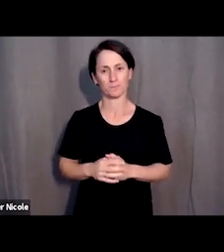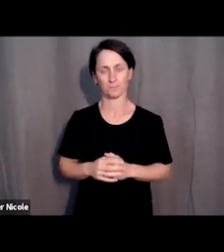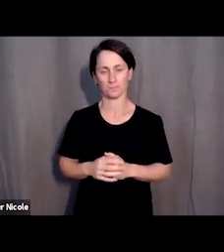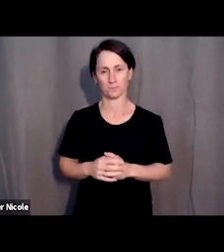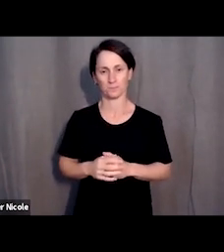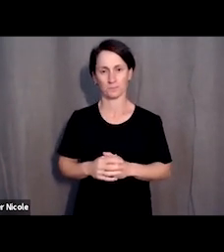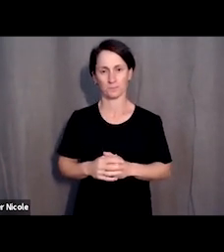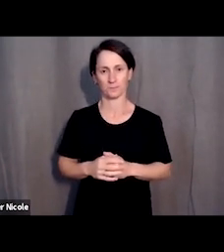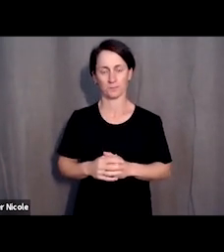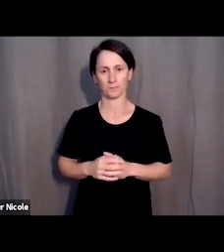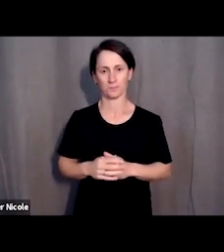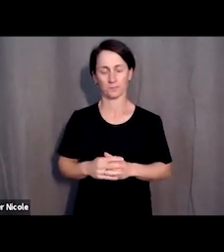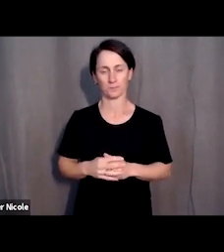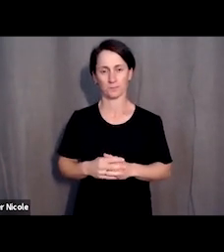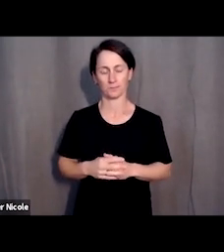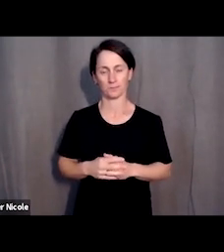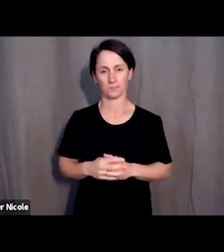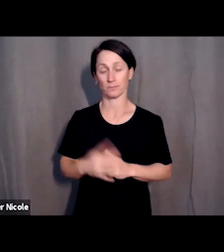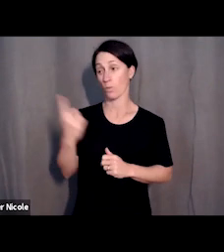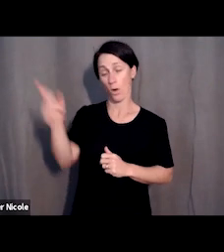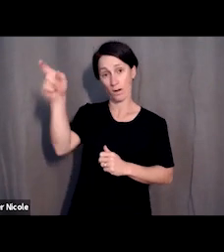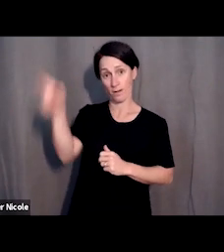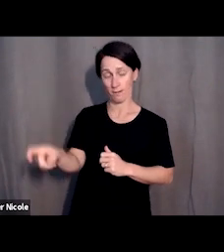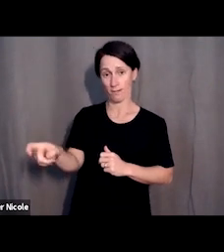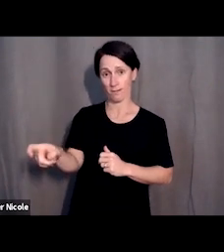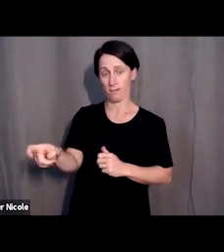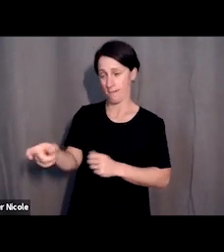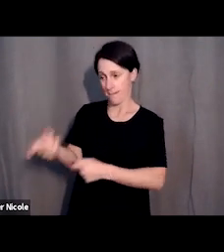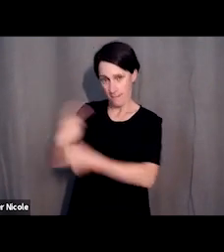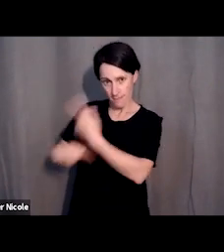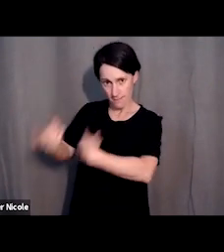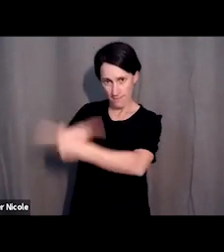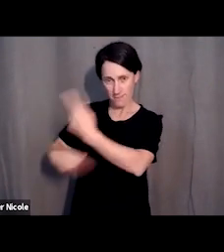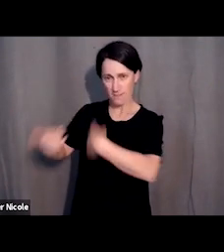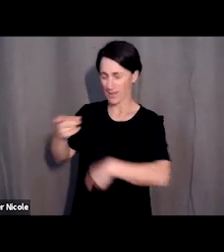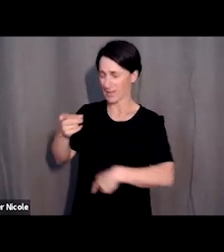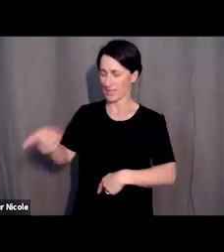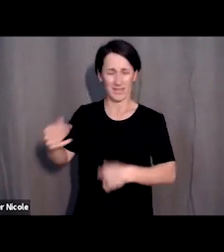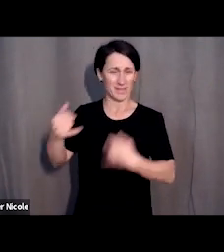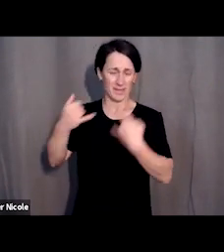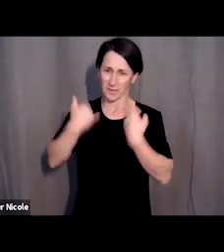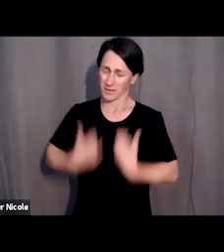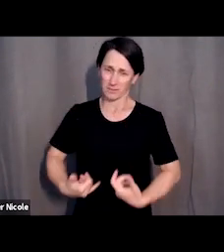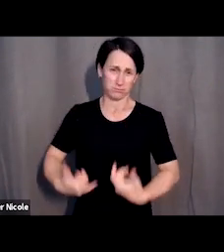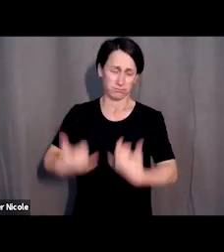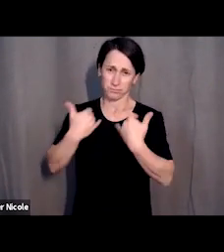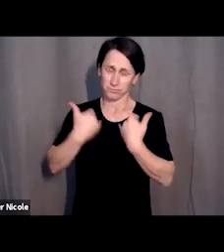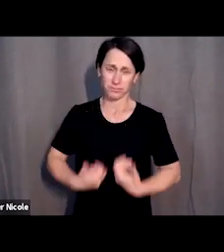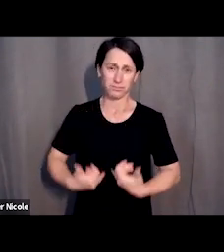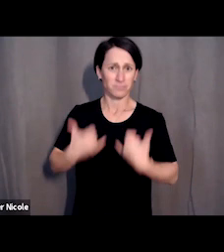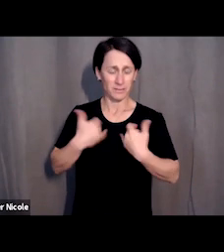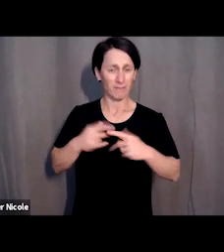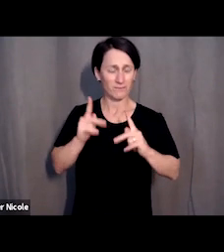that there was one consumer that we spoke to that became really unwell really